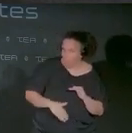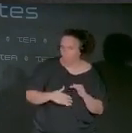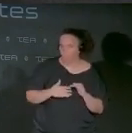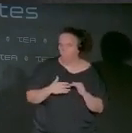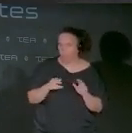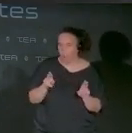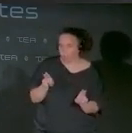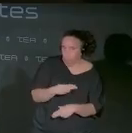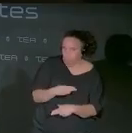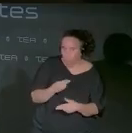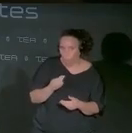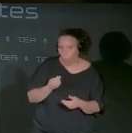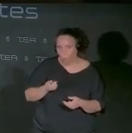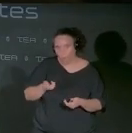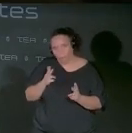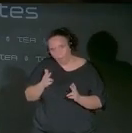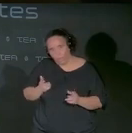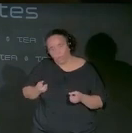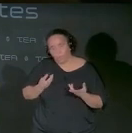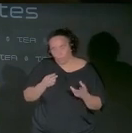created.